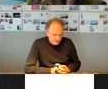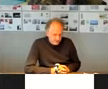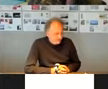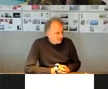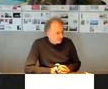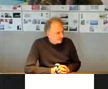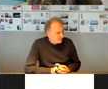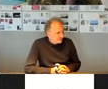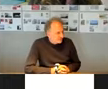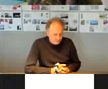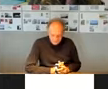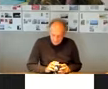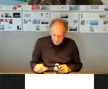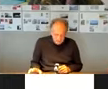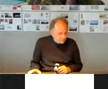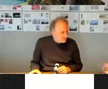you very much.